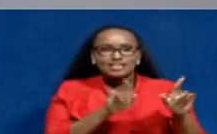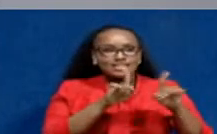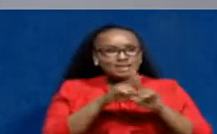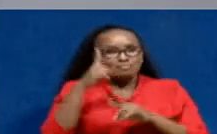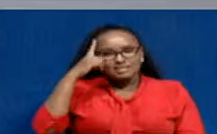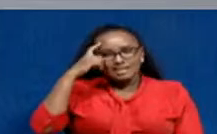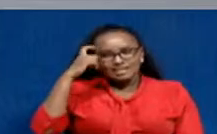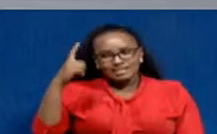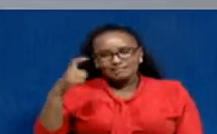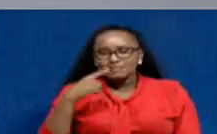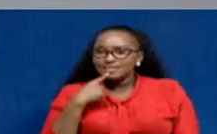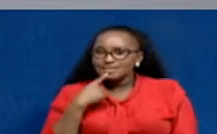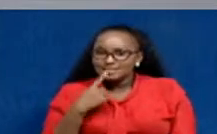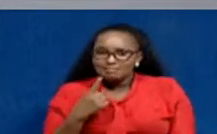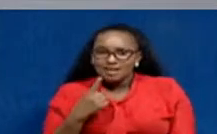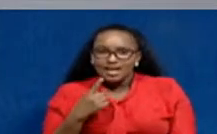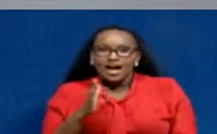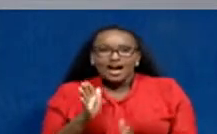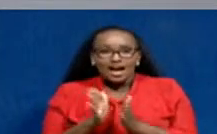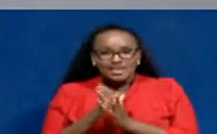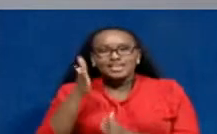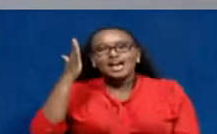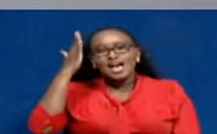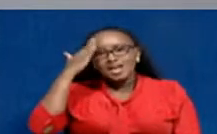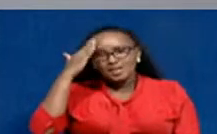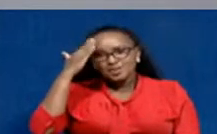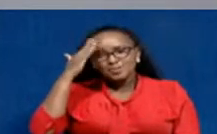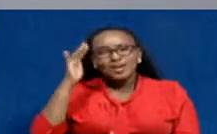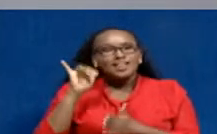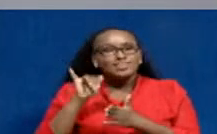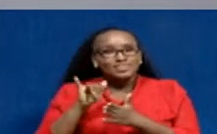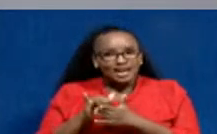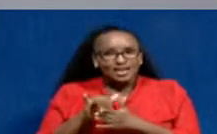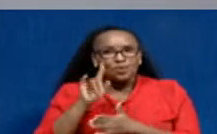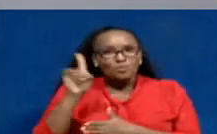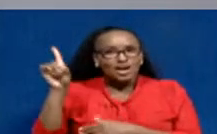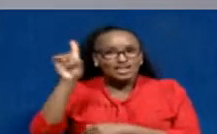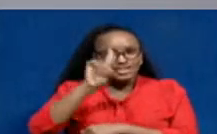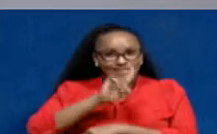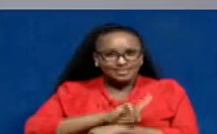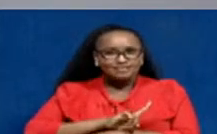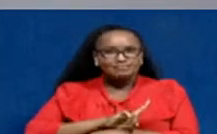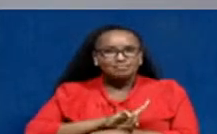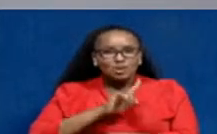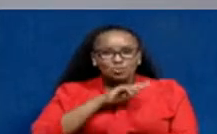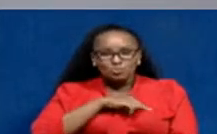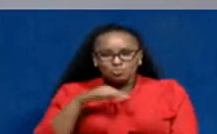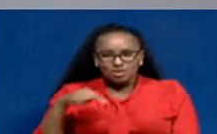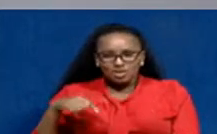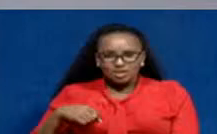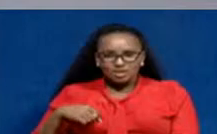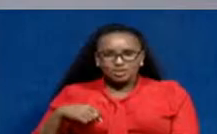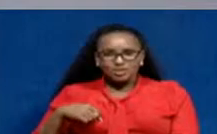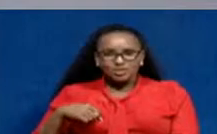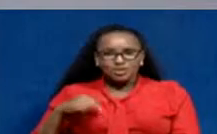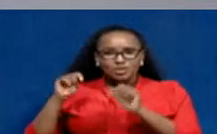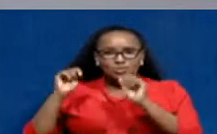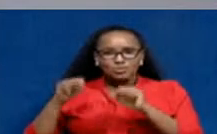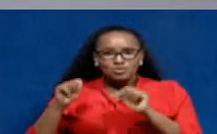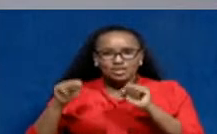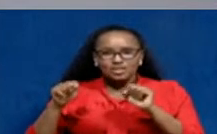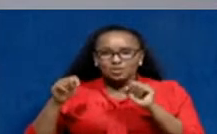dream deferred. And he knew that one day, someday, we will fulfill Kenya's